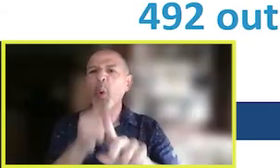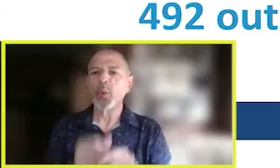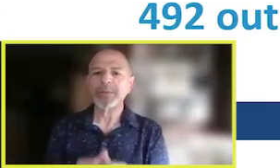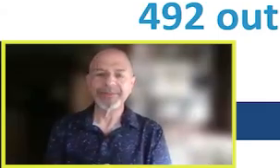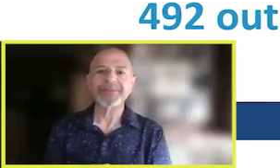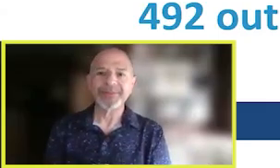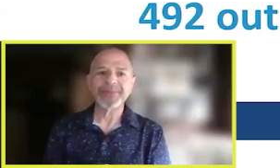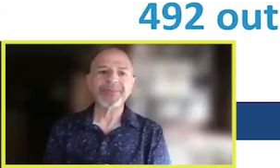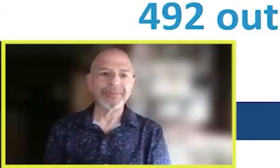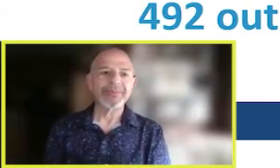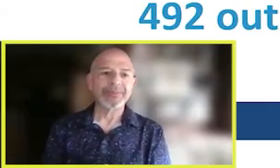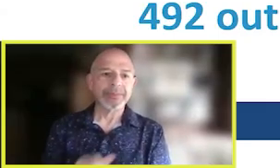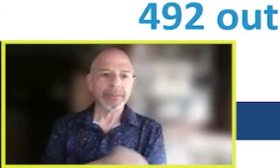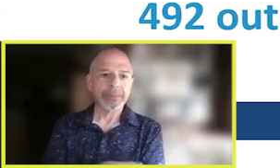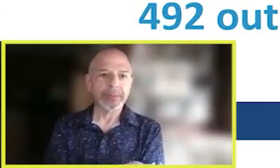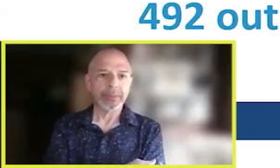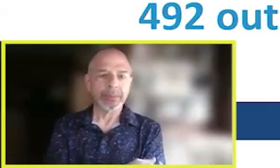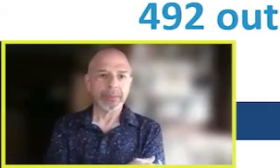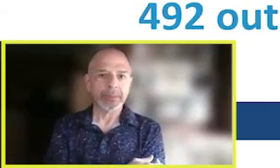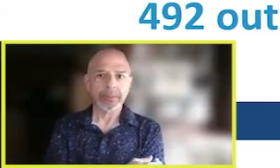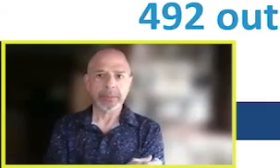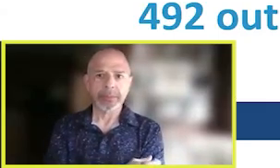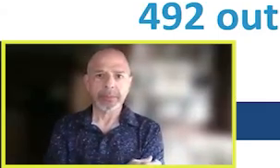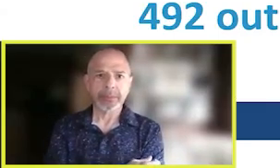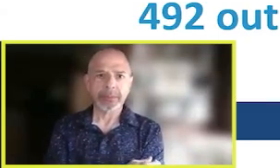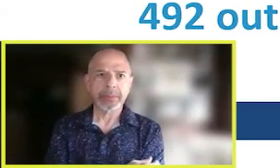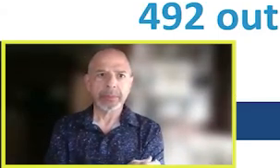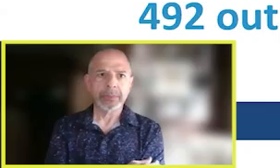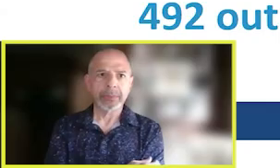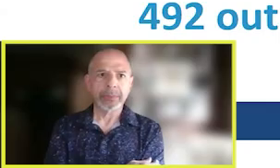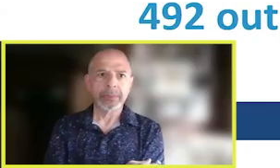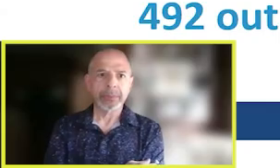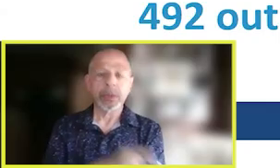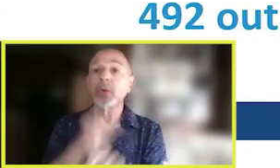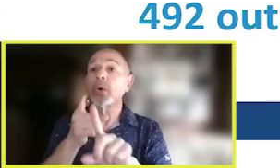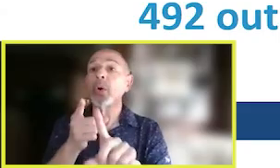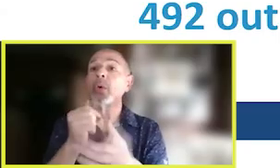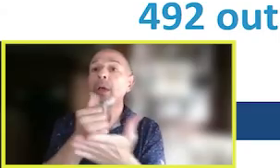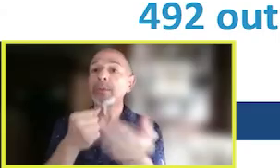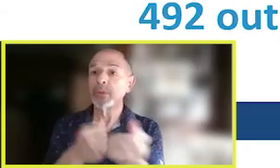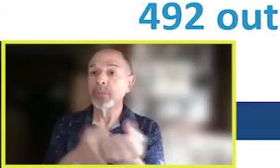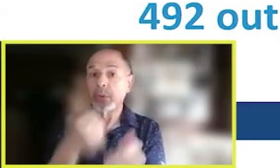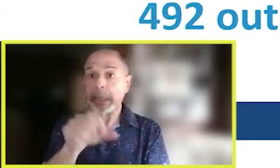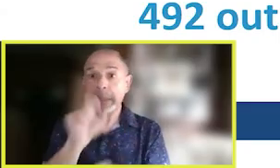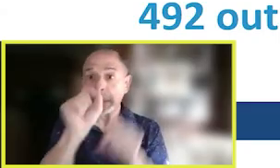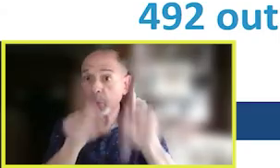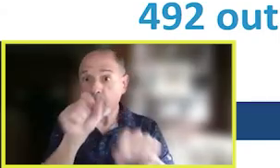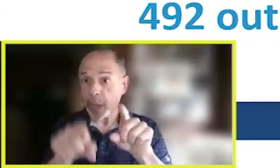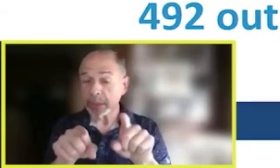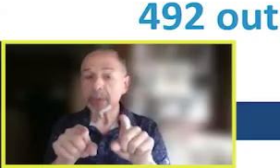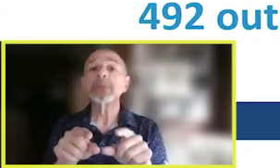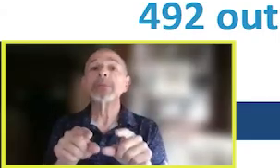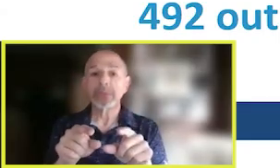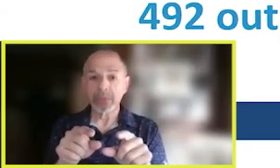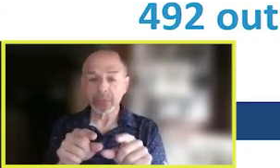our agencies and really supporting them to support people, answering questions about, people's